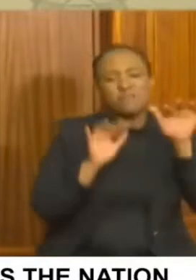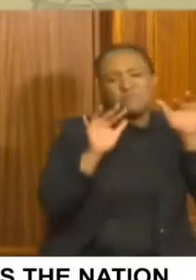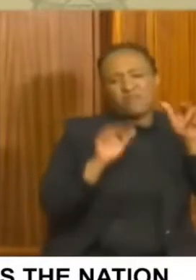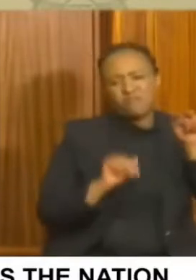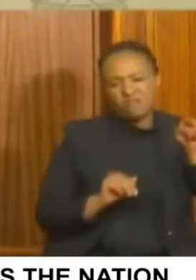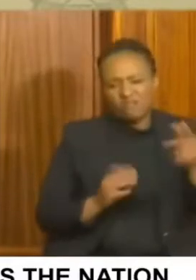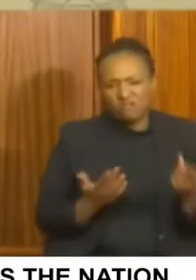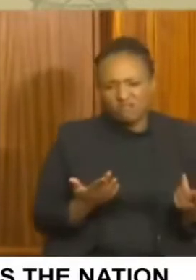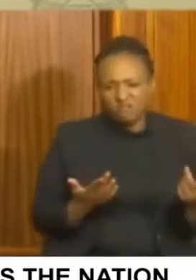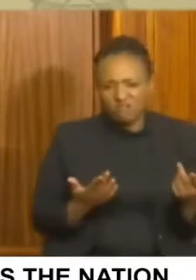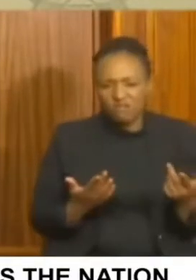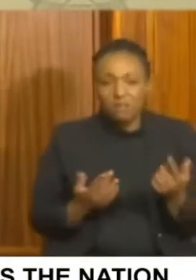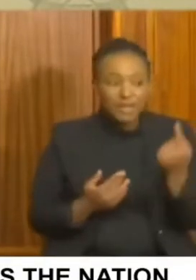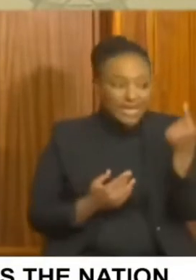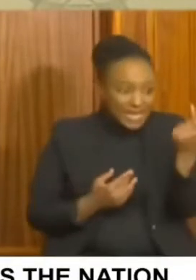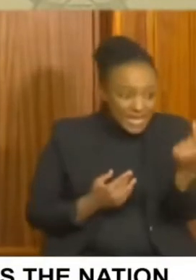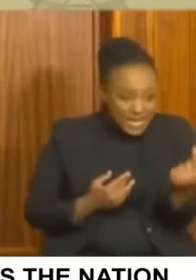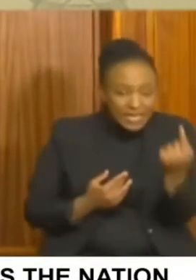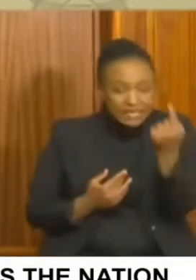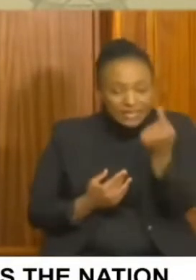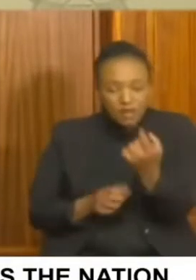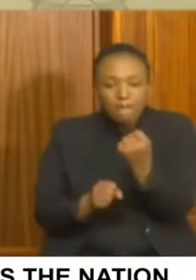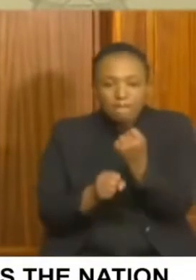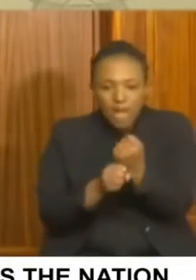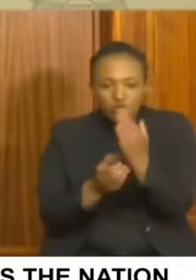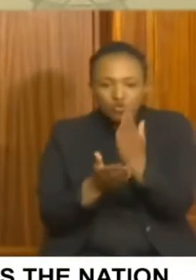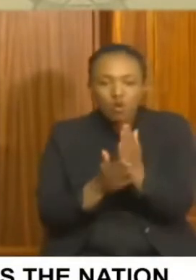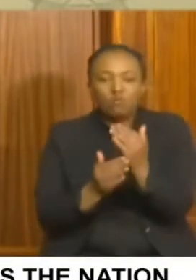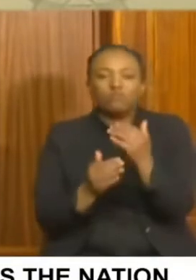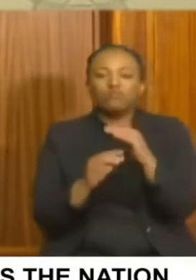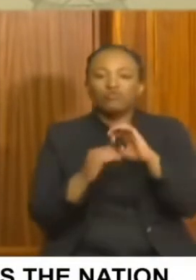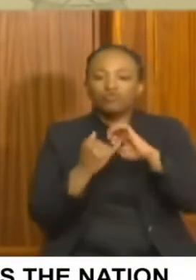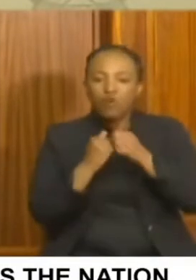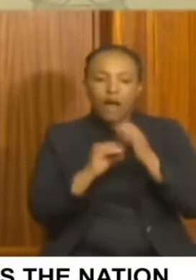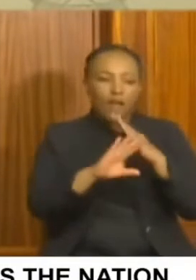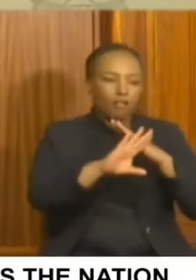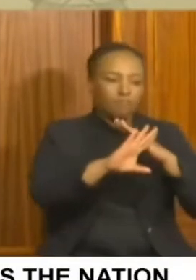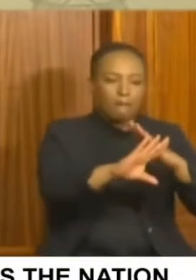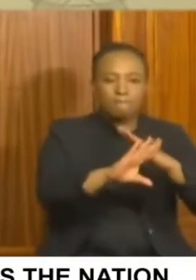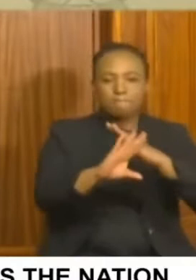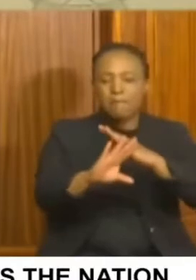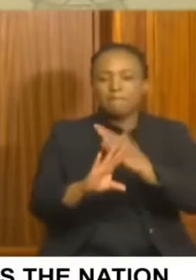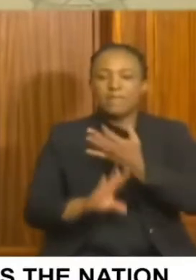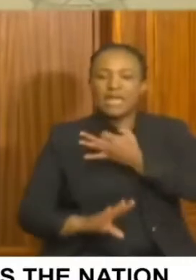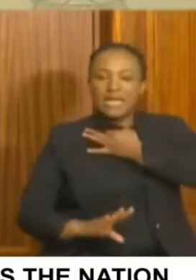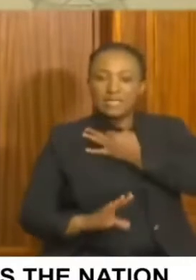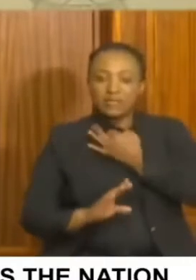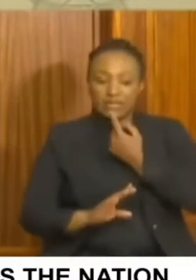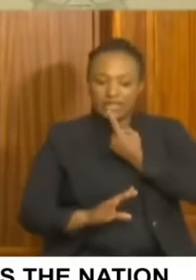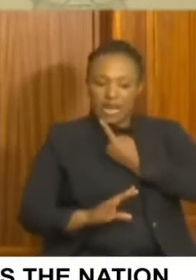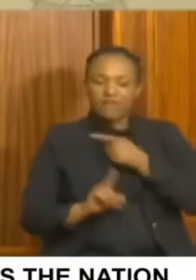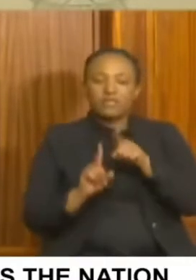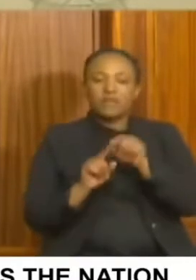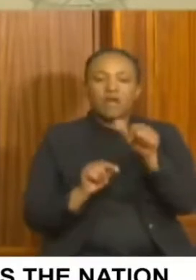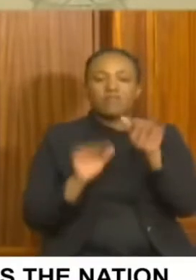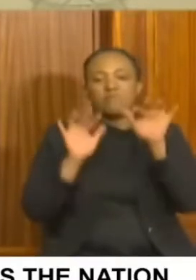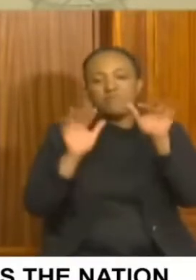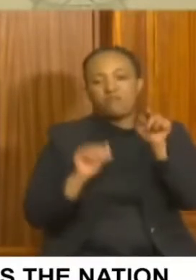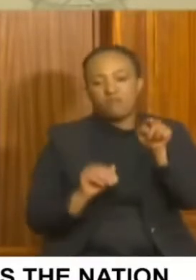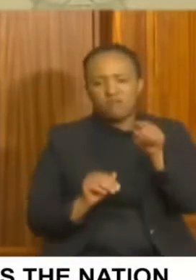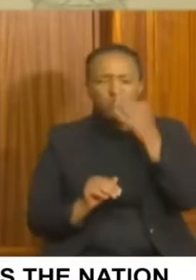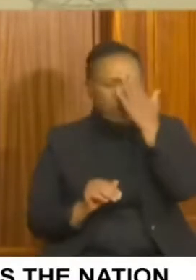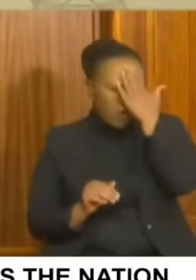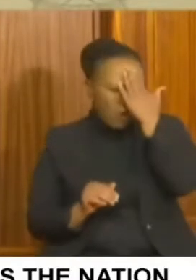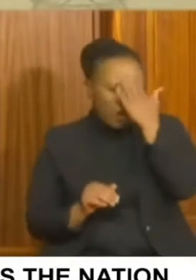is up to each one of us to limit the risk to ourselves and others. Vote out the ANC by doing that. We are all aware that